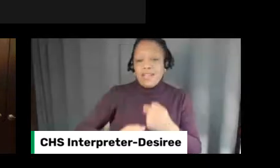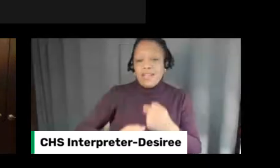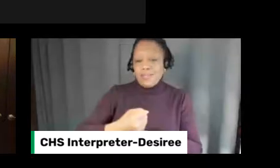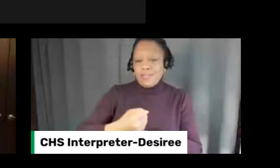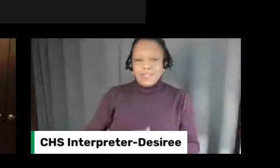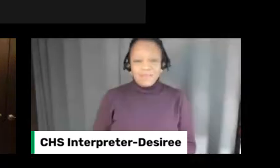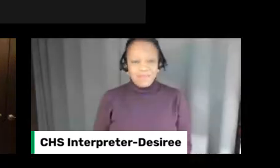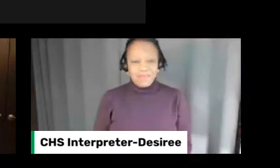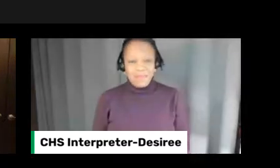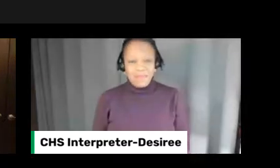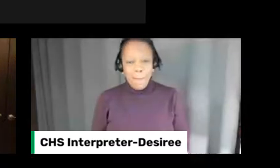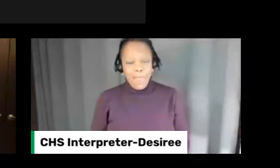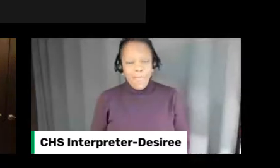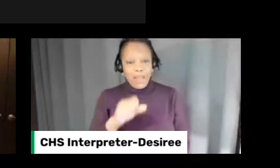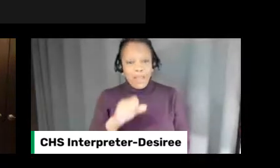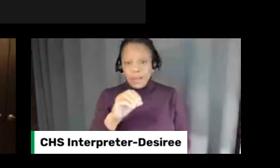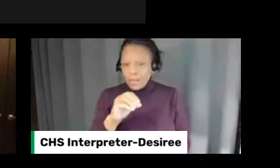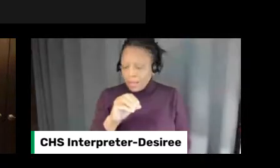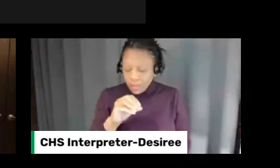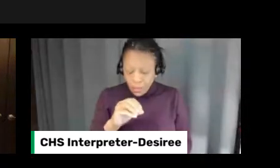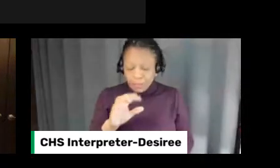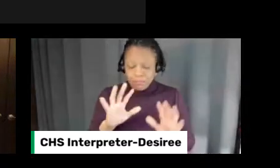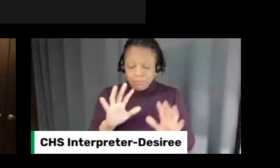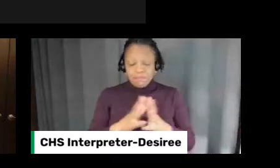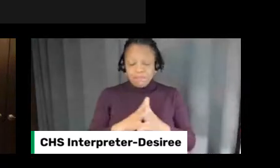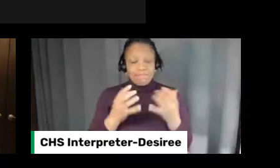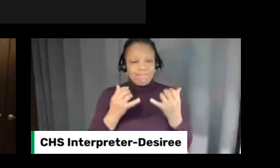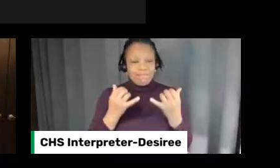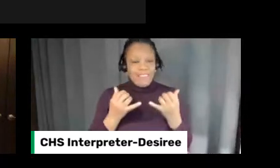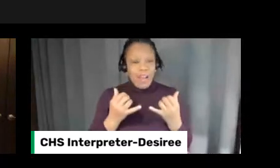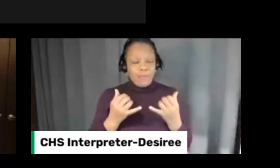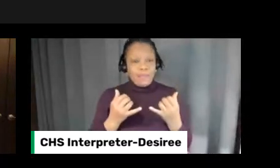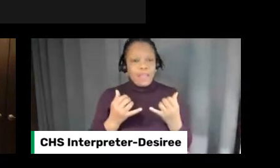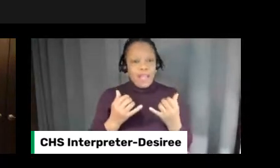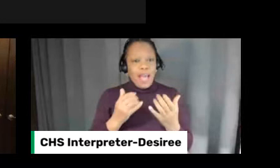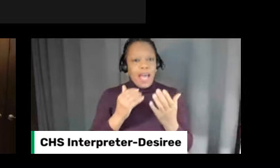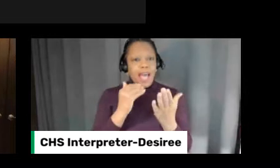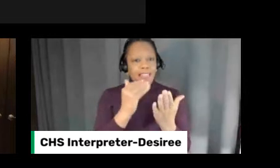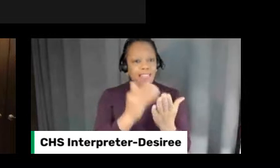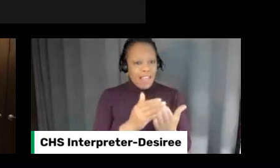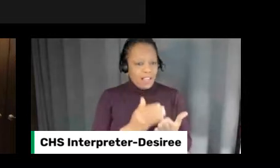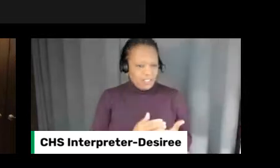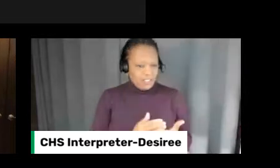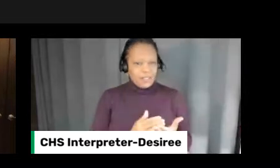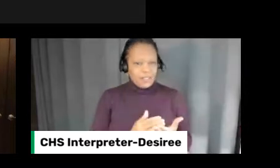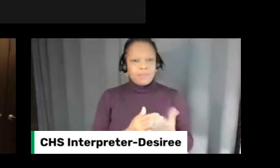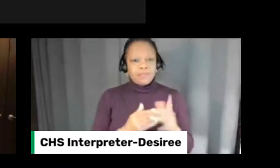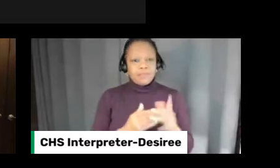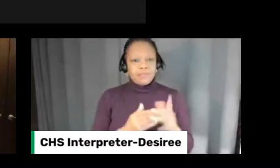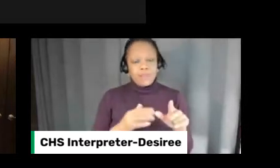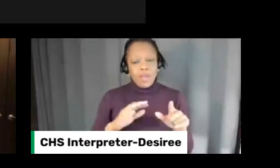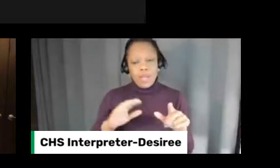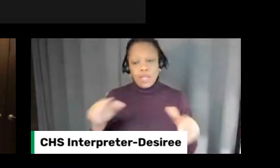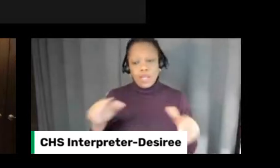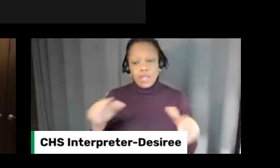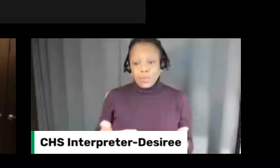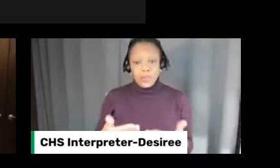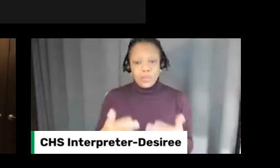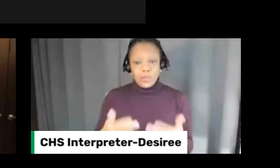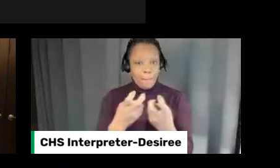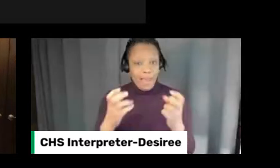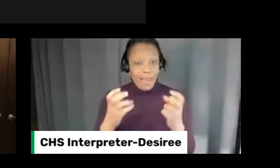So without further ado, this is the agenda for the panel. We will be introducing our panelists, having again